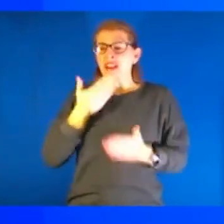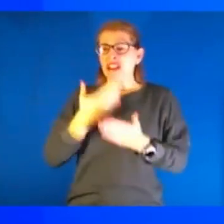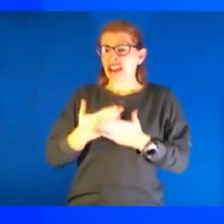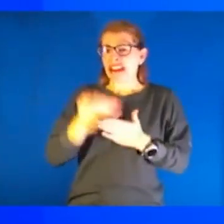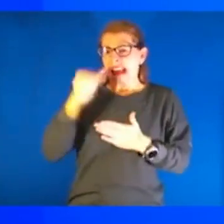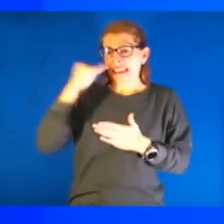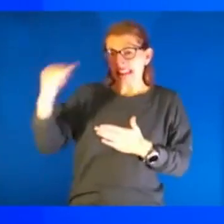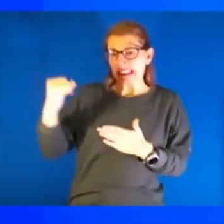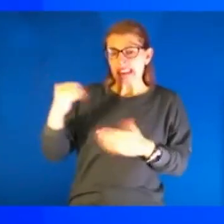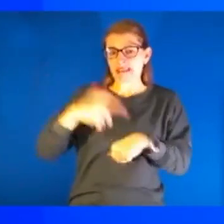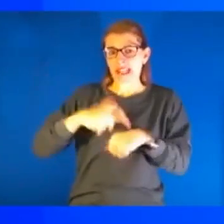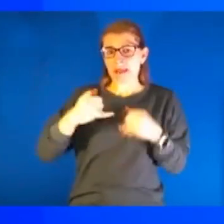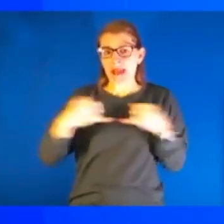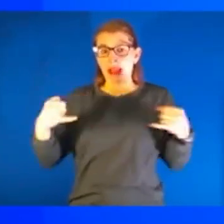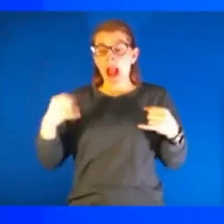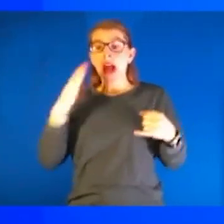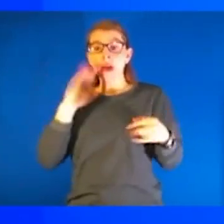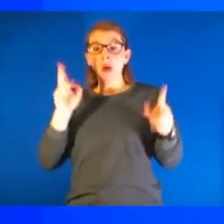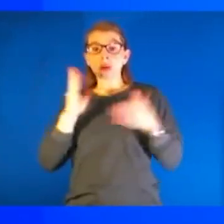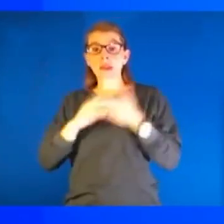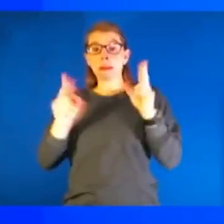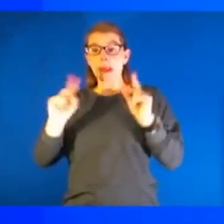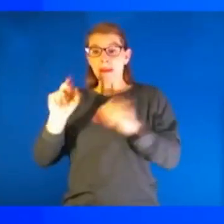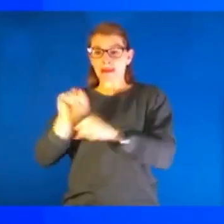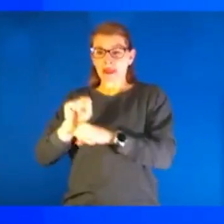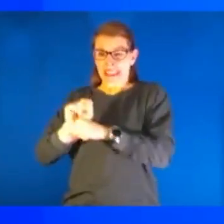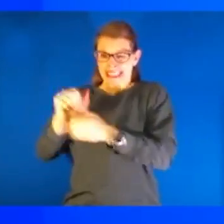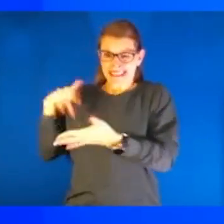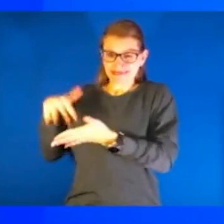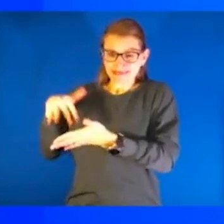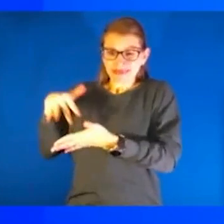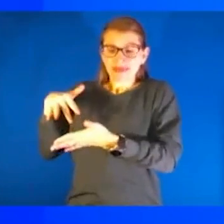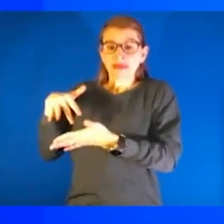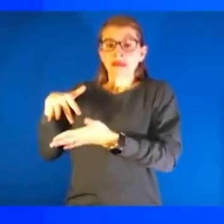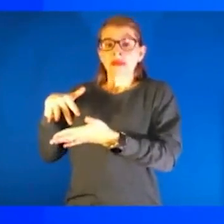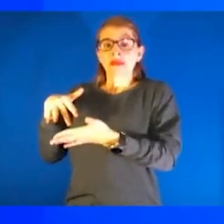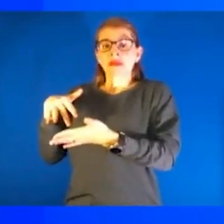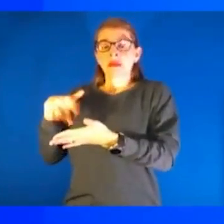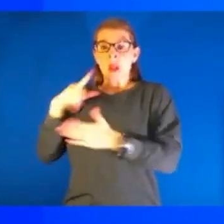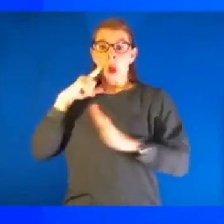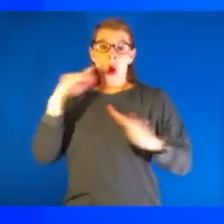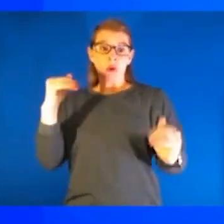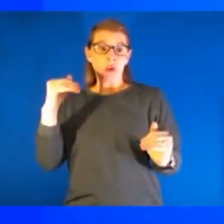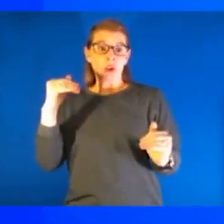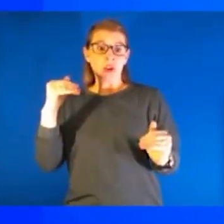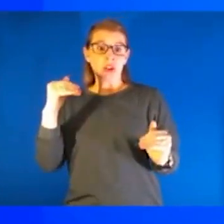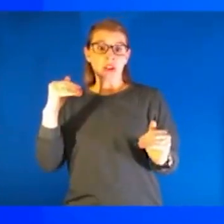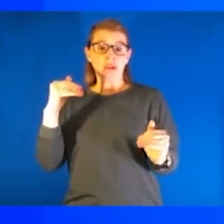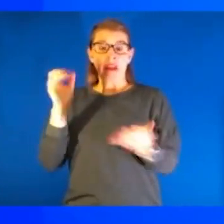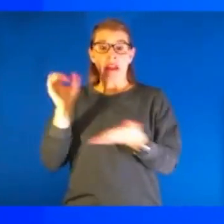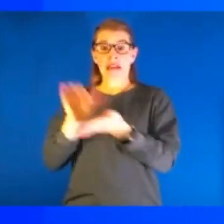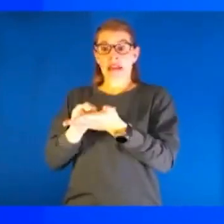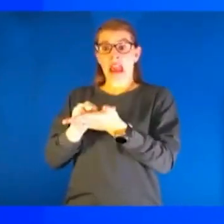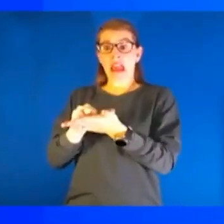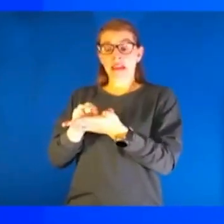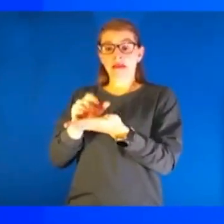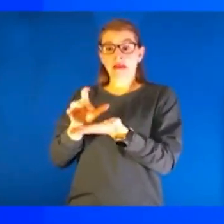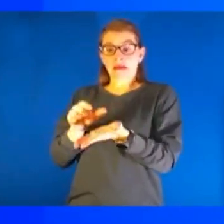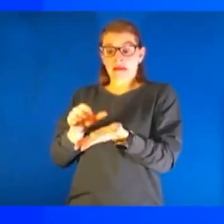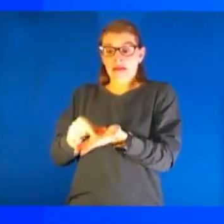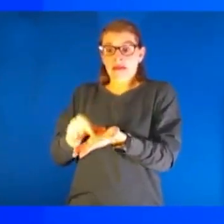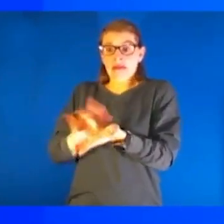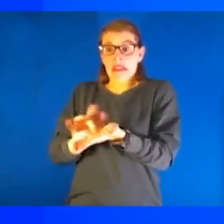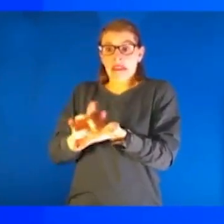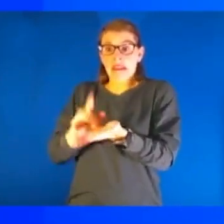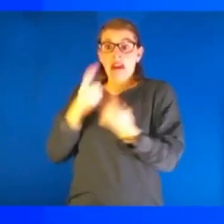that there are people that are working, the studies are being done, and we're hopeful that those will remain effective and